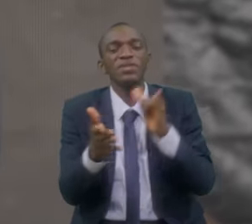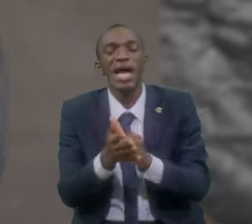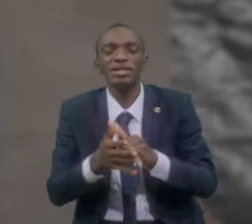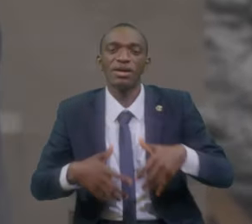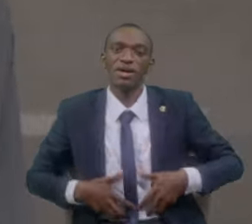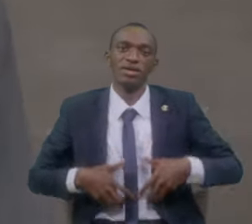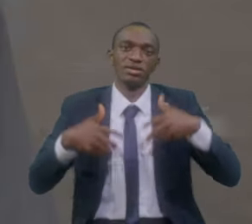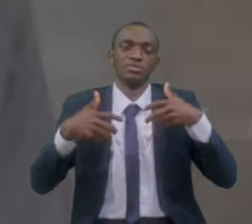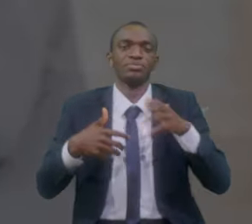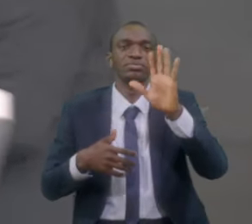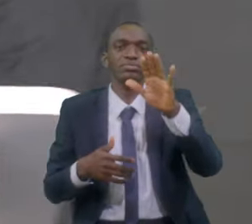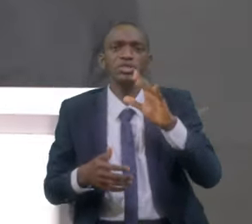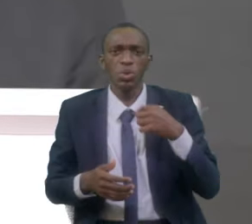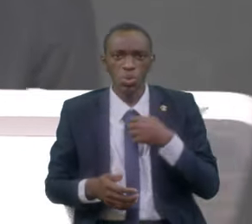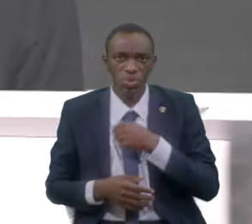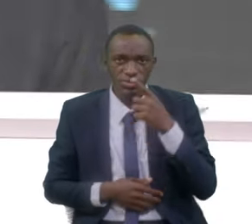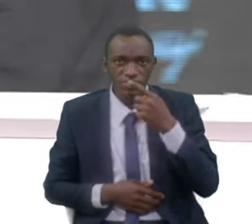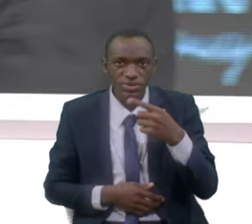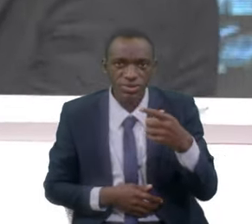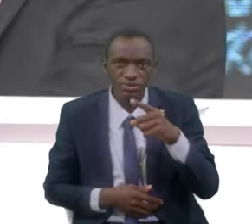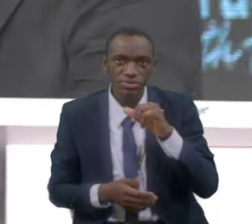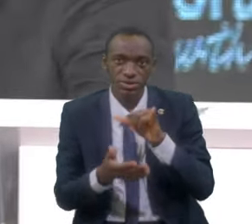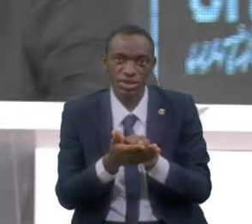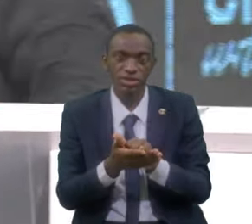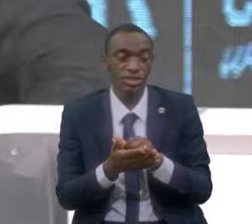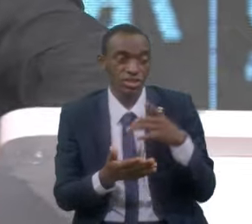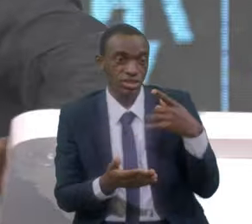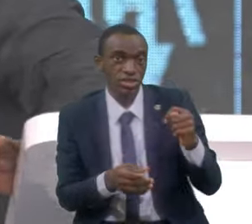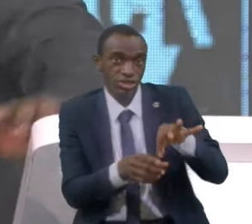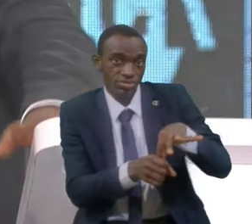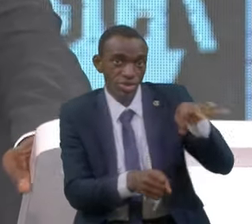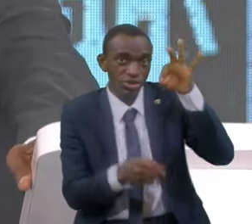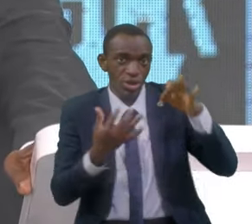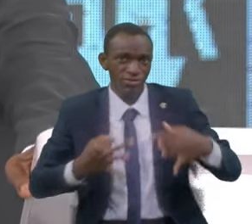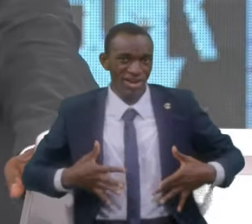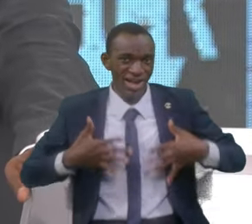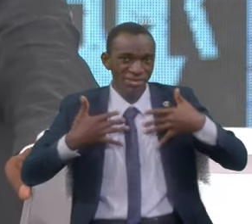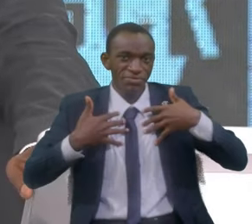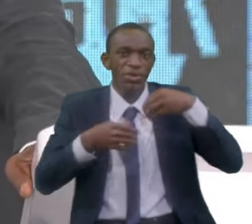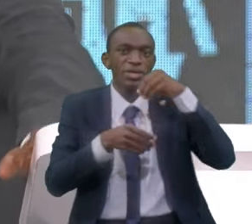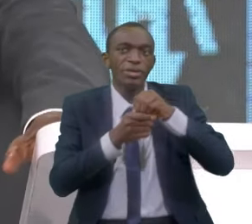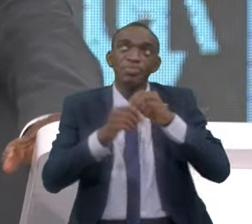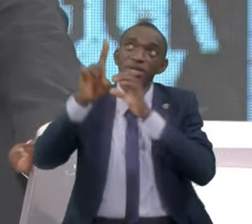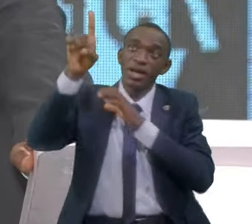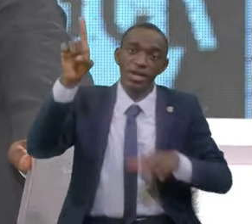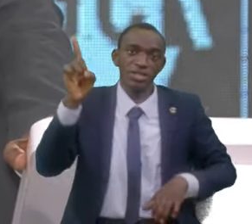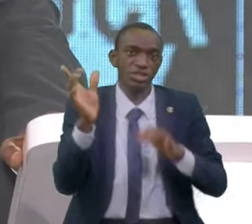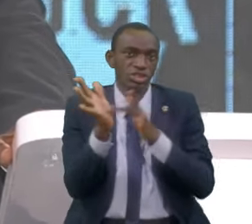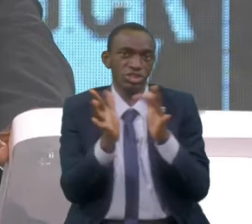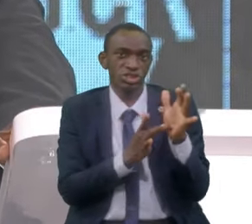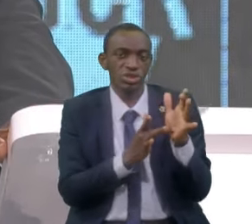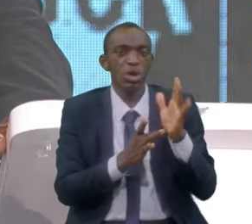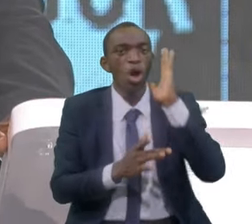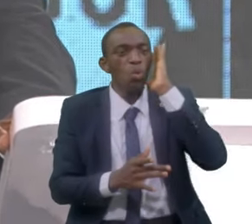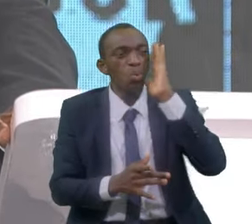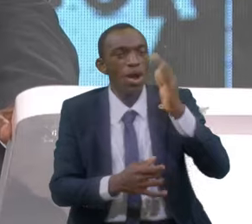Are we saying that the Spirit of life in Christ Jesus will make